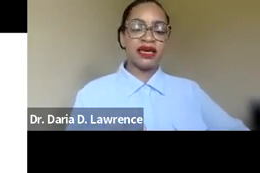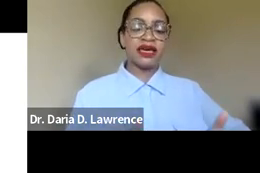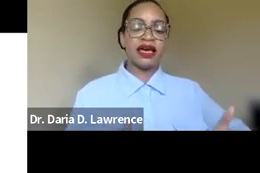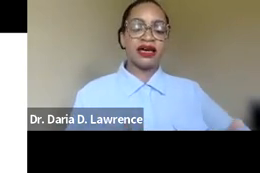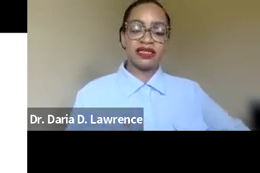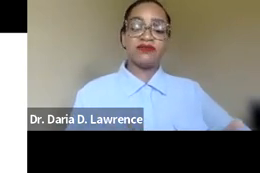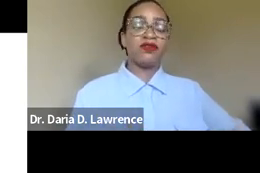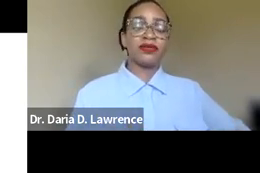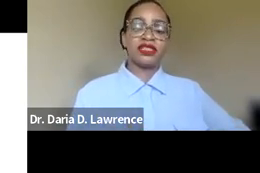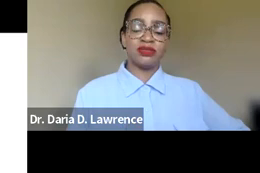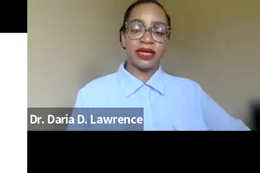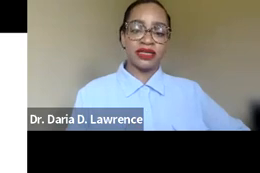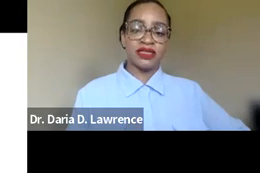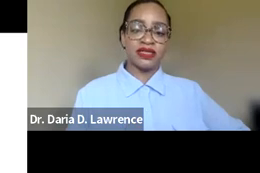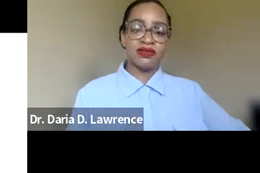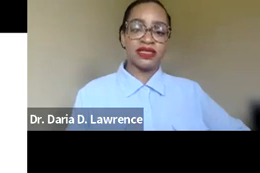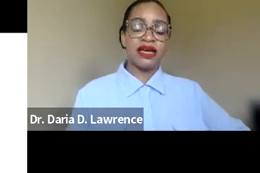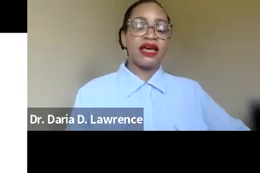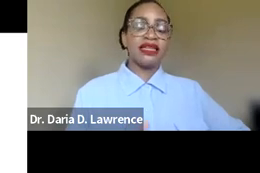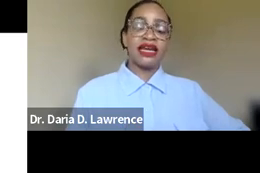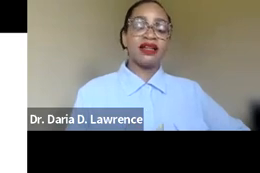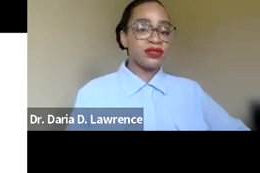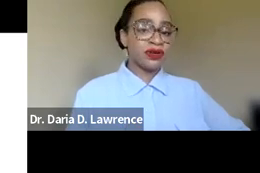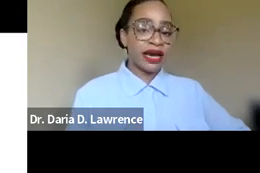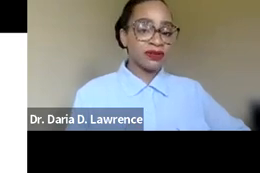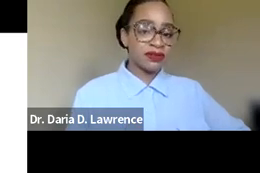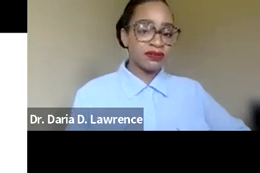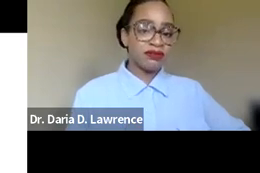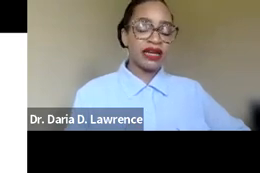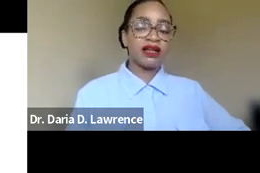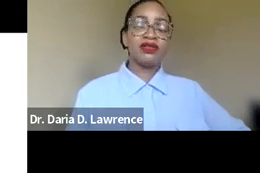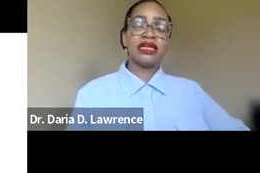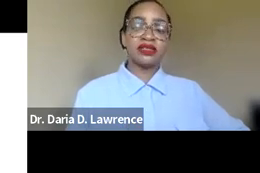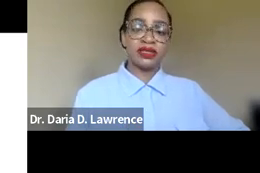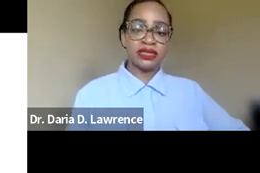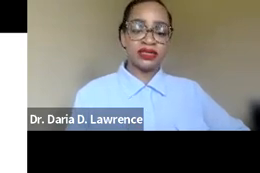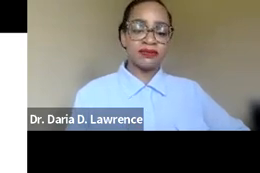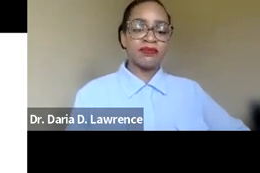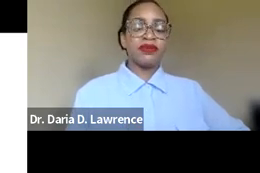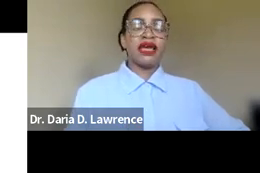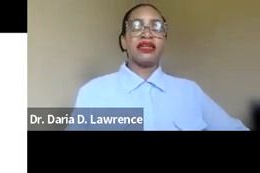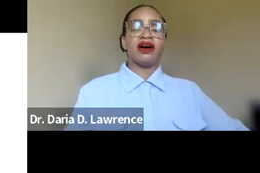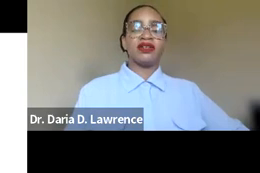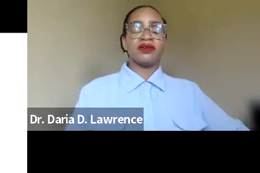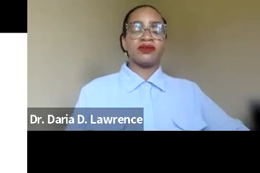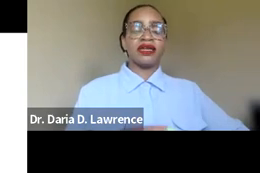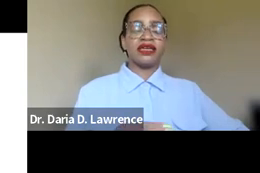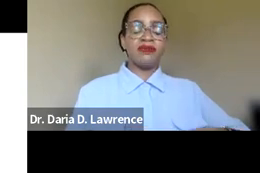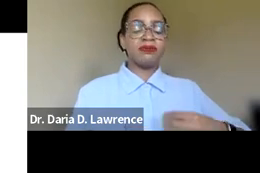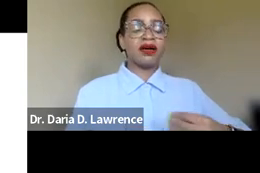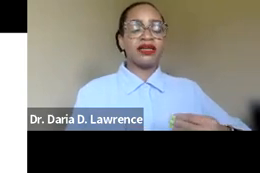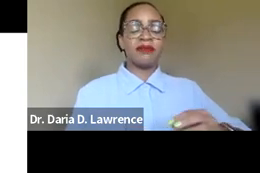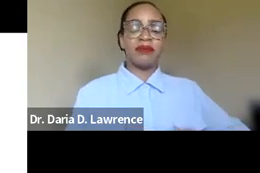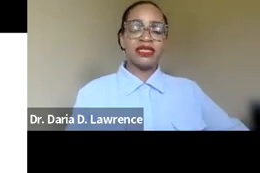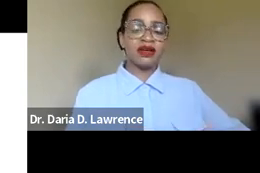to make an informed decision about the needs of the students. That includes your doubts. That includes the uncertainties. And then also